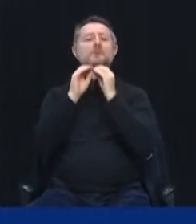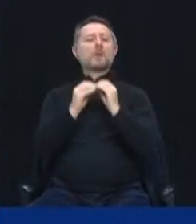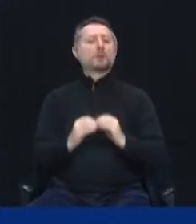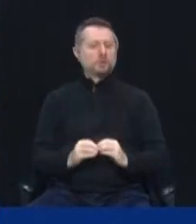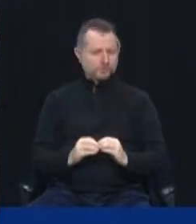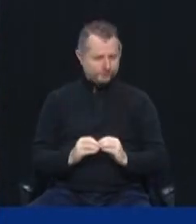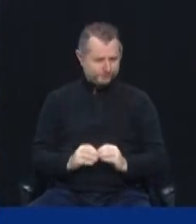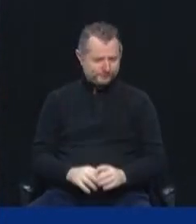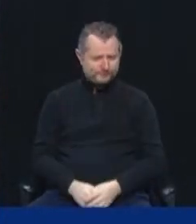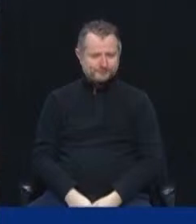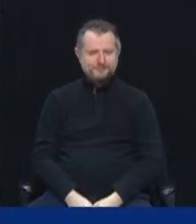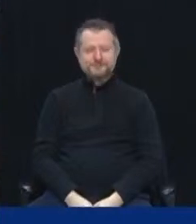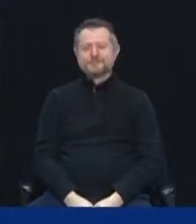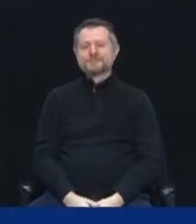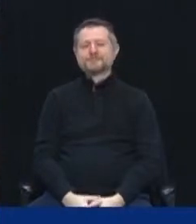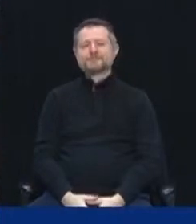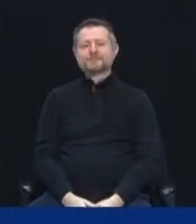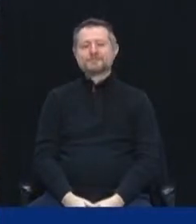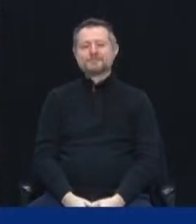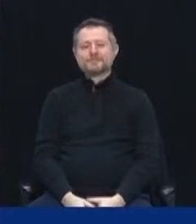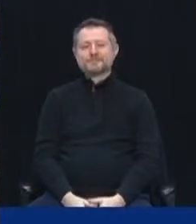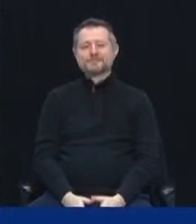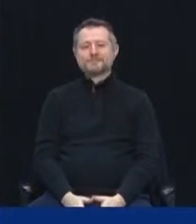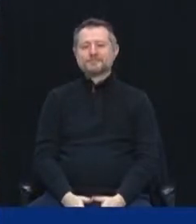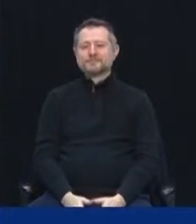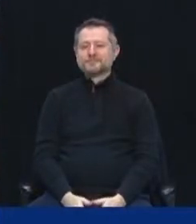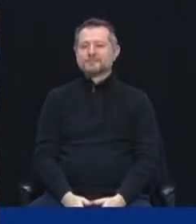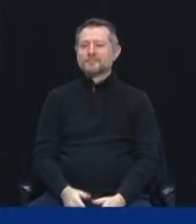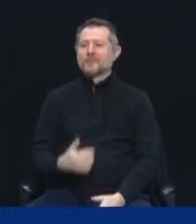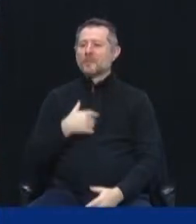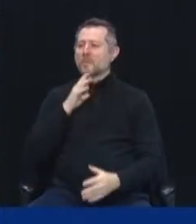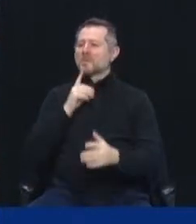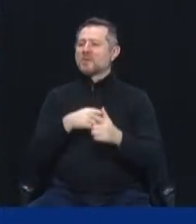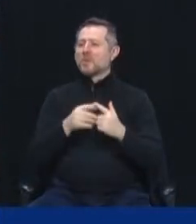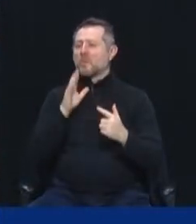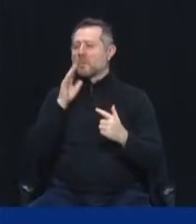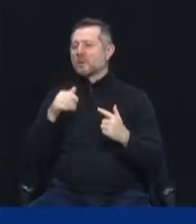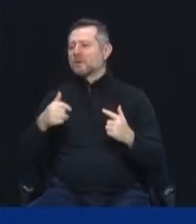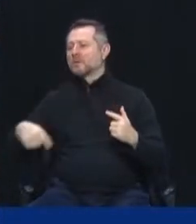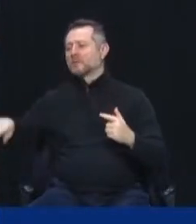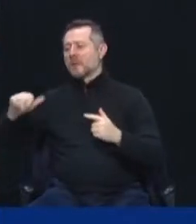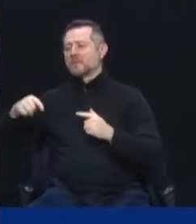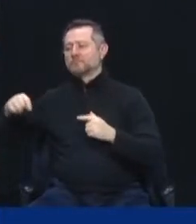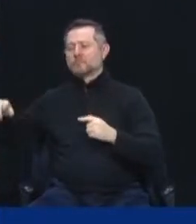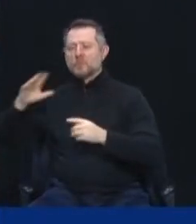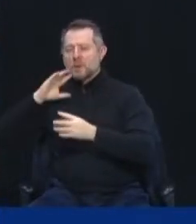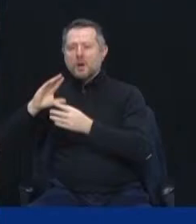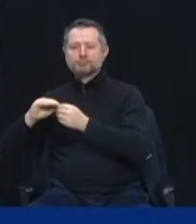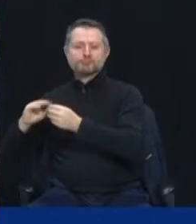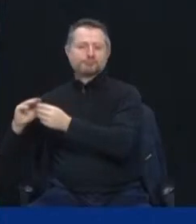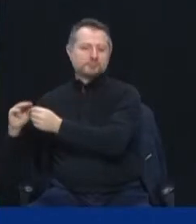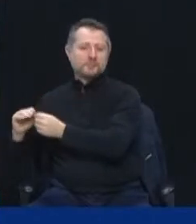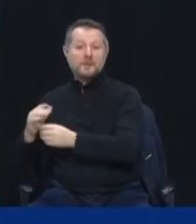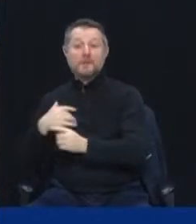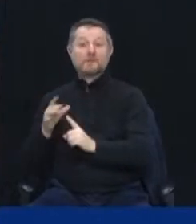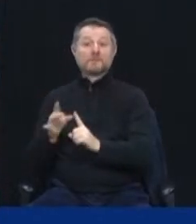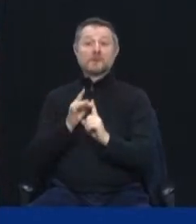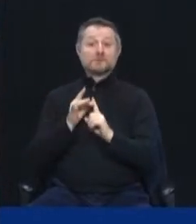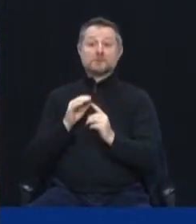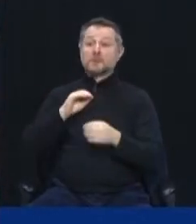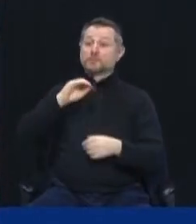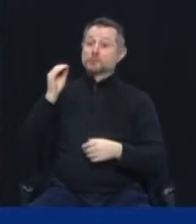today, and then I'll acknowledge our guests who are here. Positivity rate in the state of New York